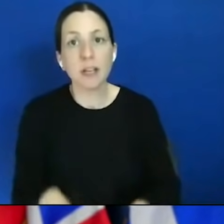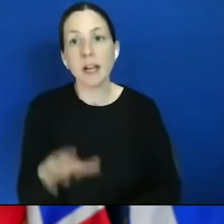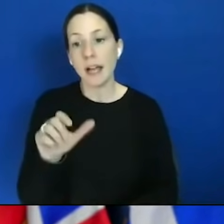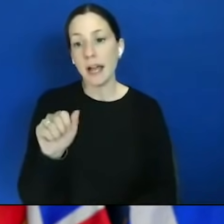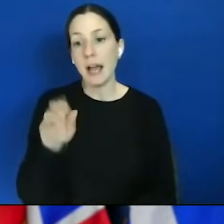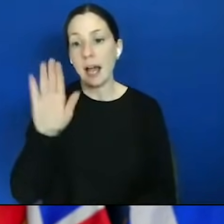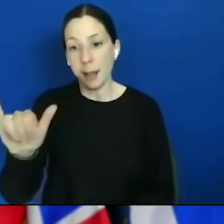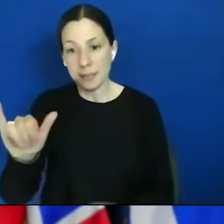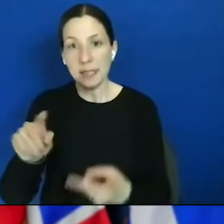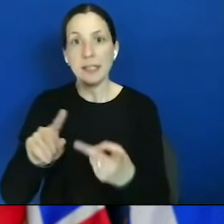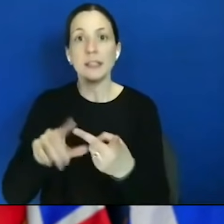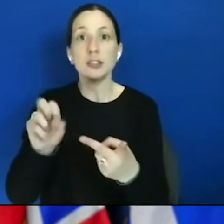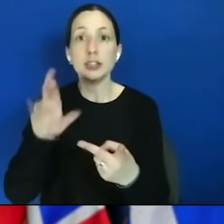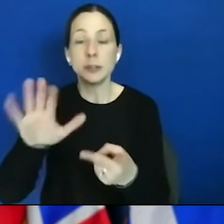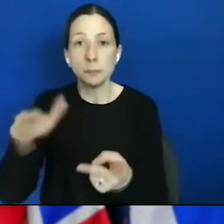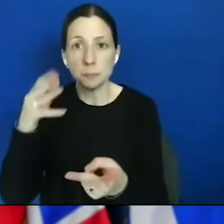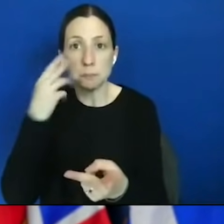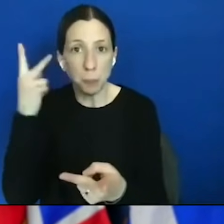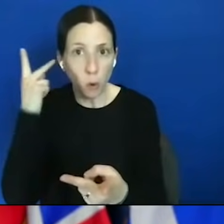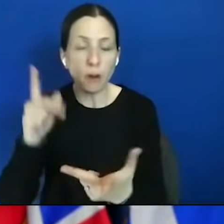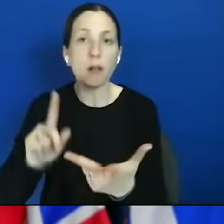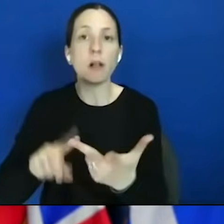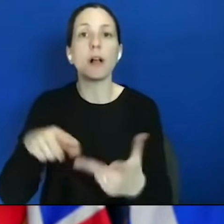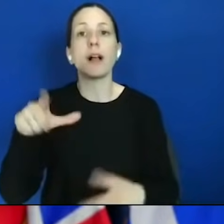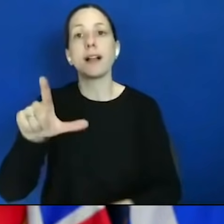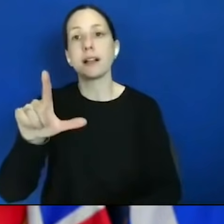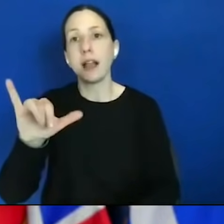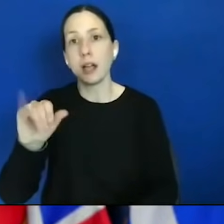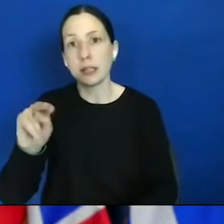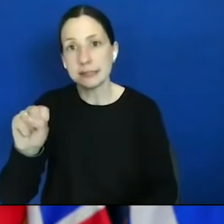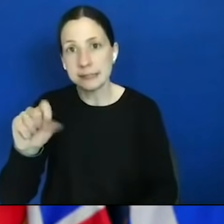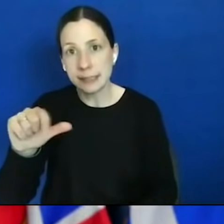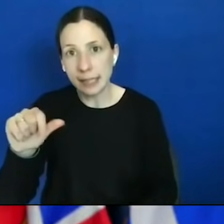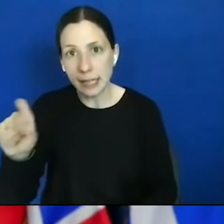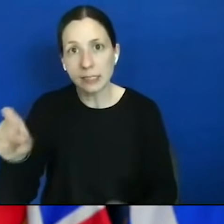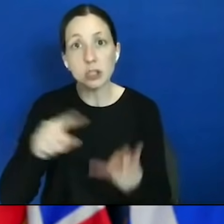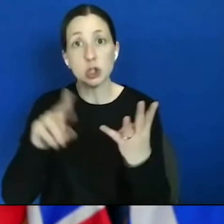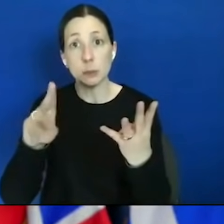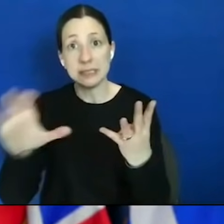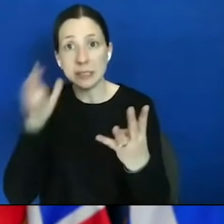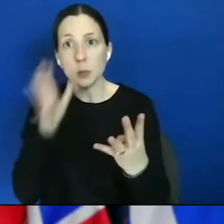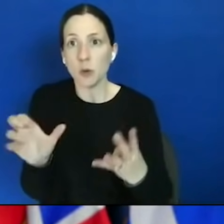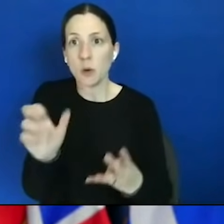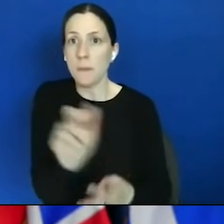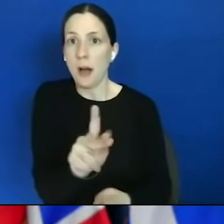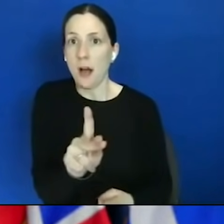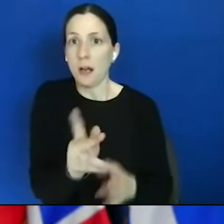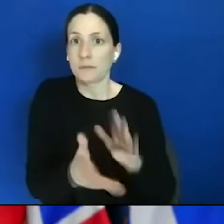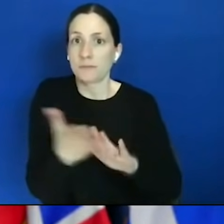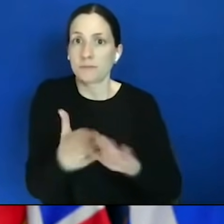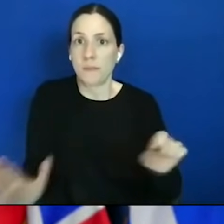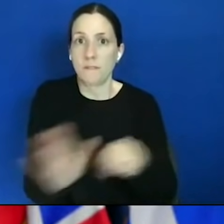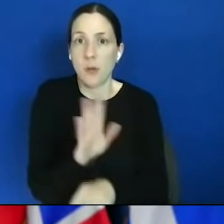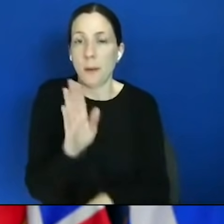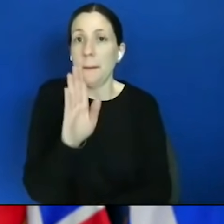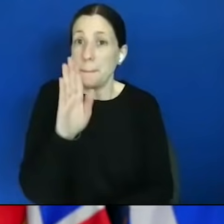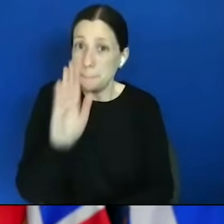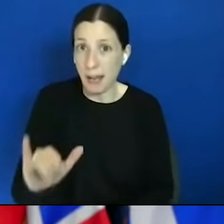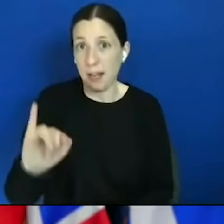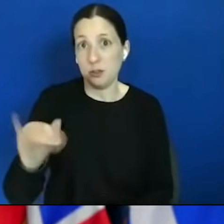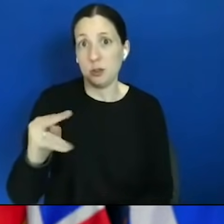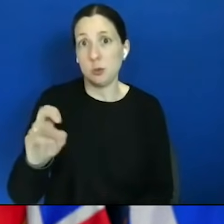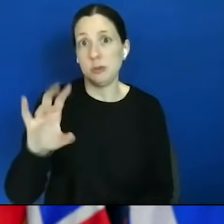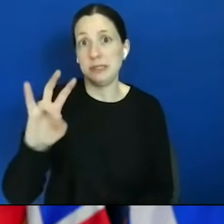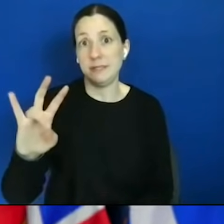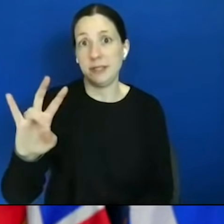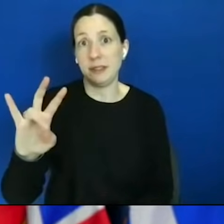Surrey Memorial, Lionsgate, UBC, and Vancouver General all back to full operations by June 7th. Since last week, as